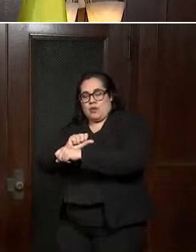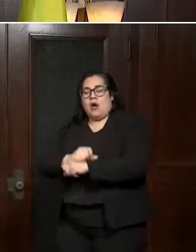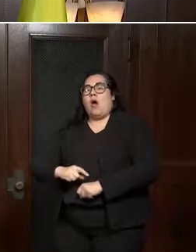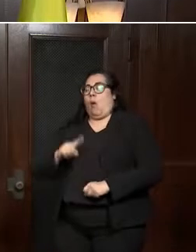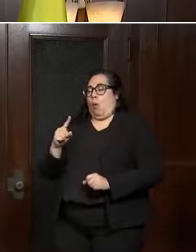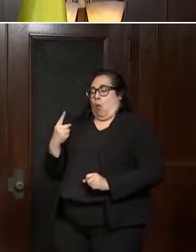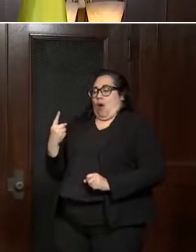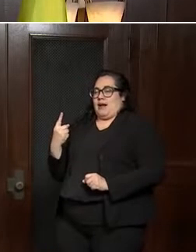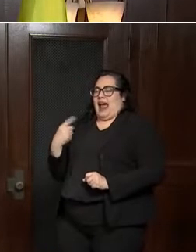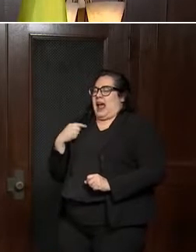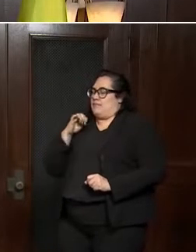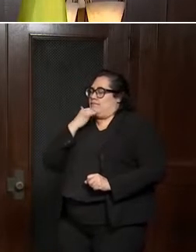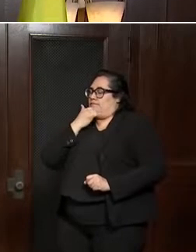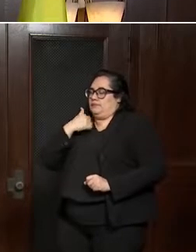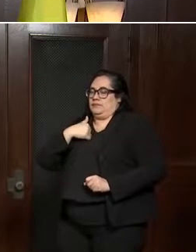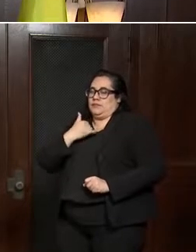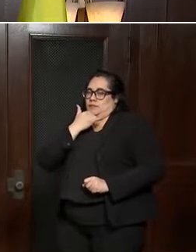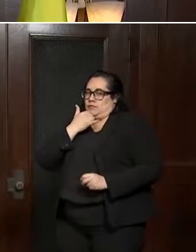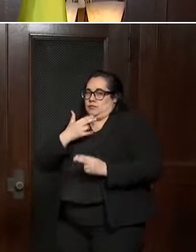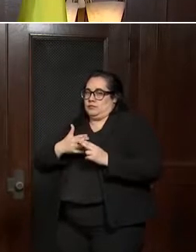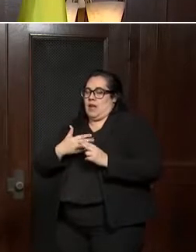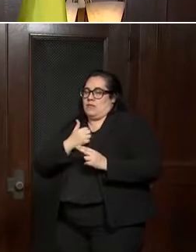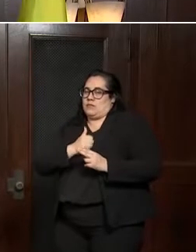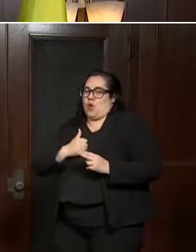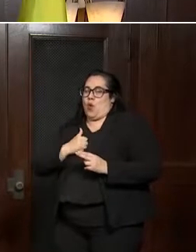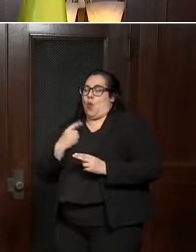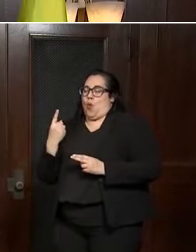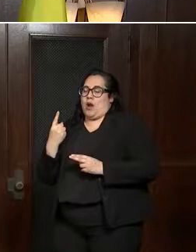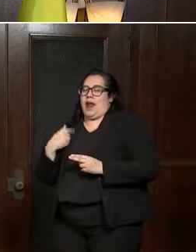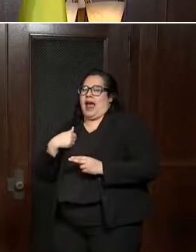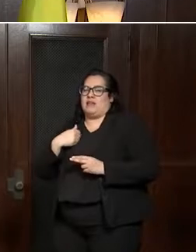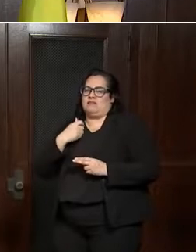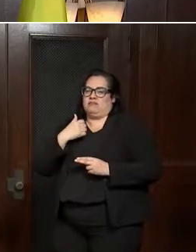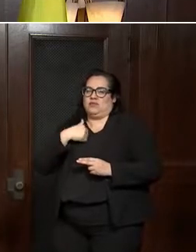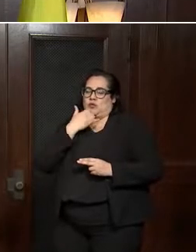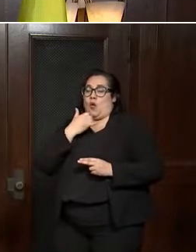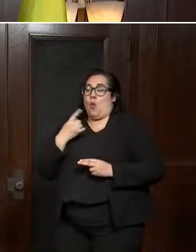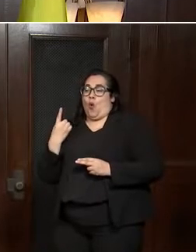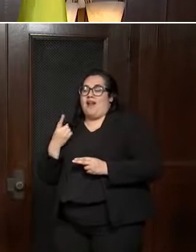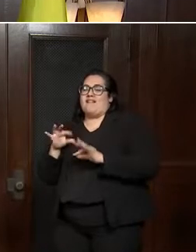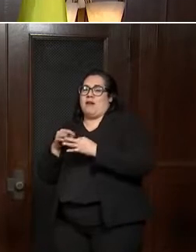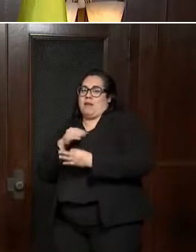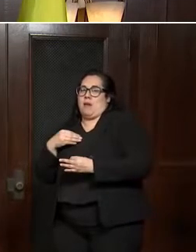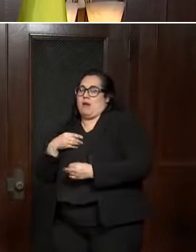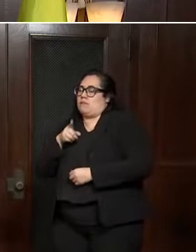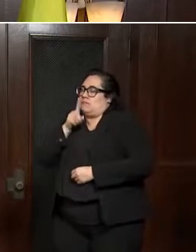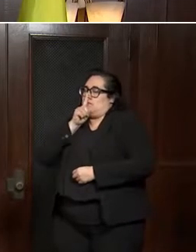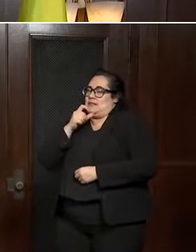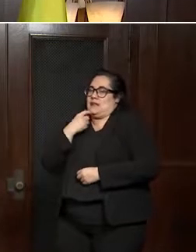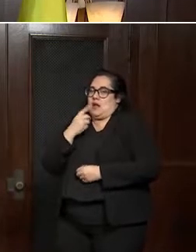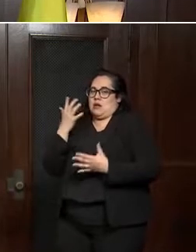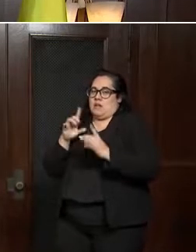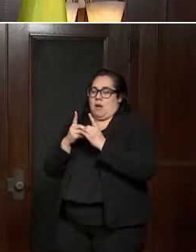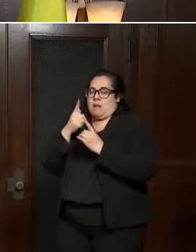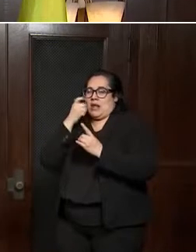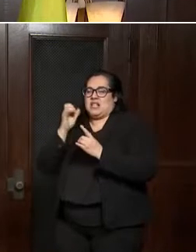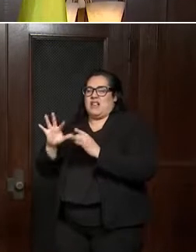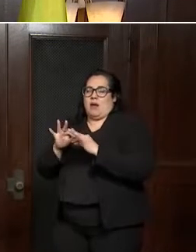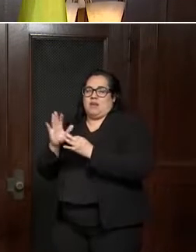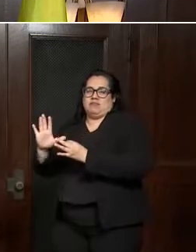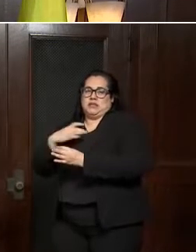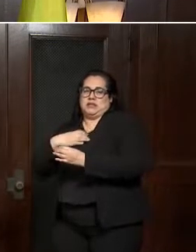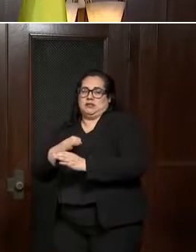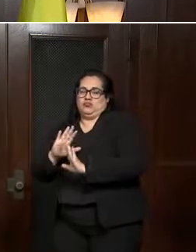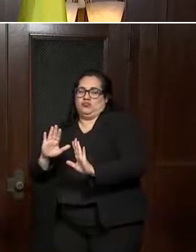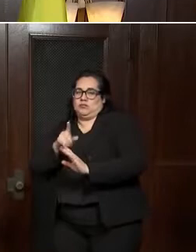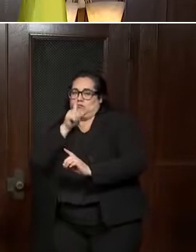only 1, I misspoke and I apologize, it was a family member. We're not naming what department that is based on the family's wishes right